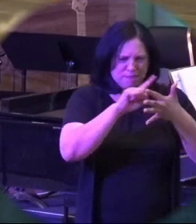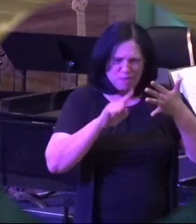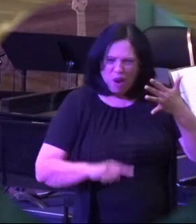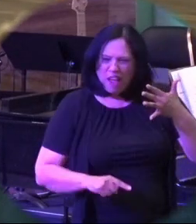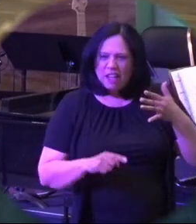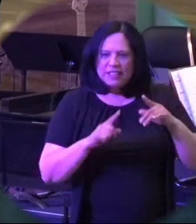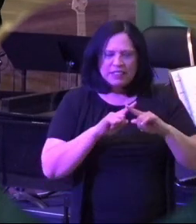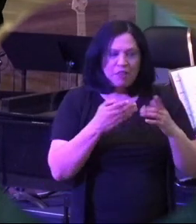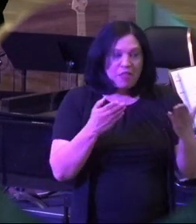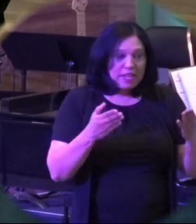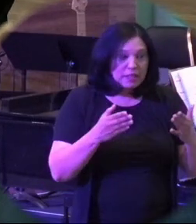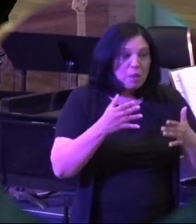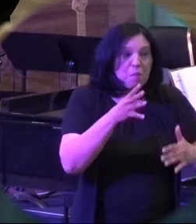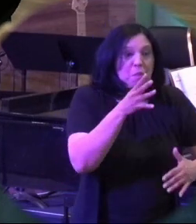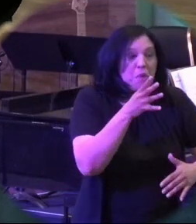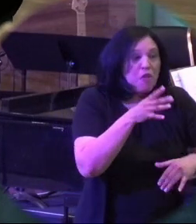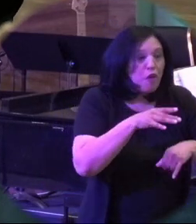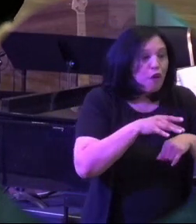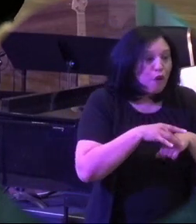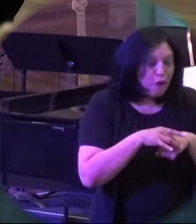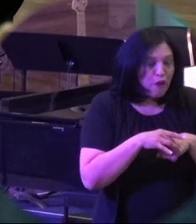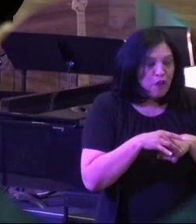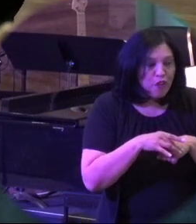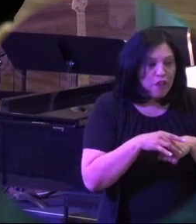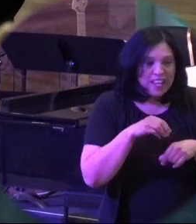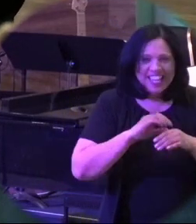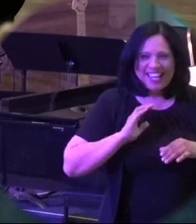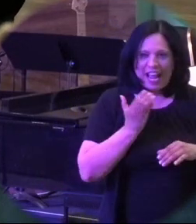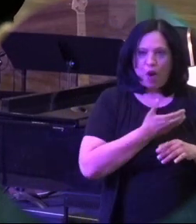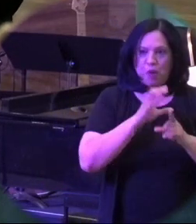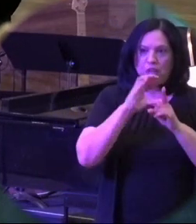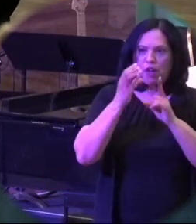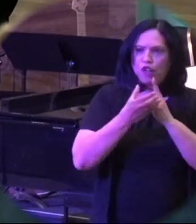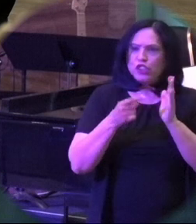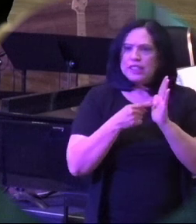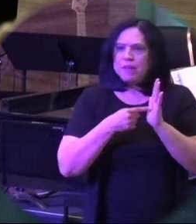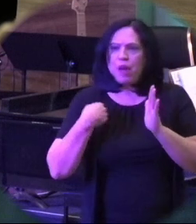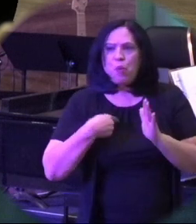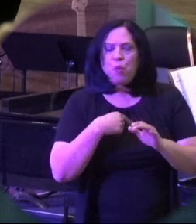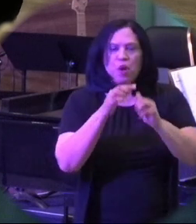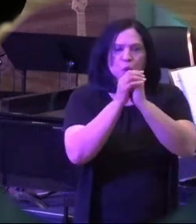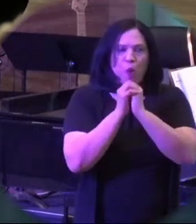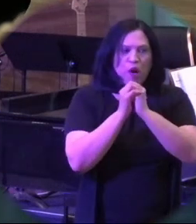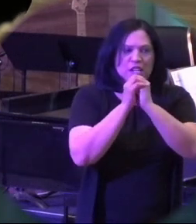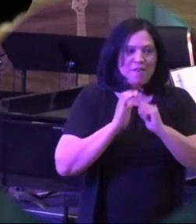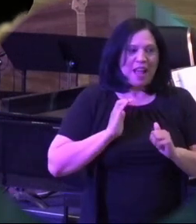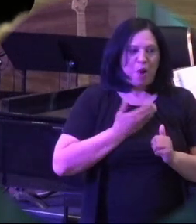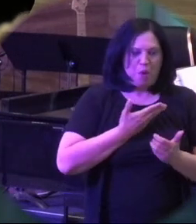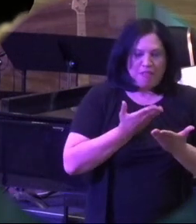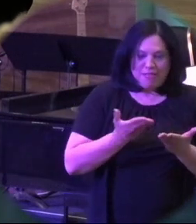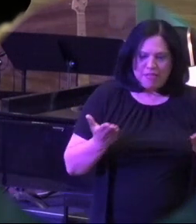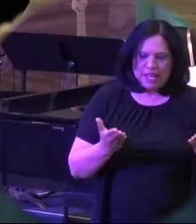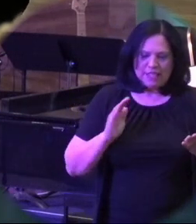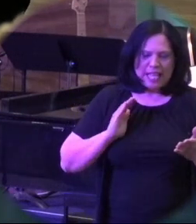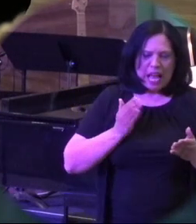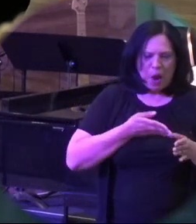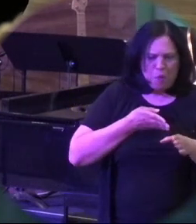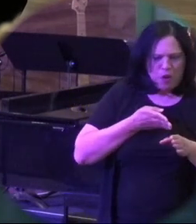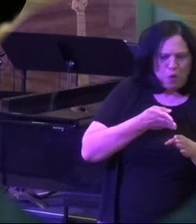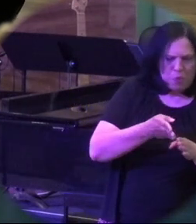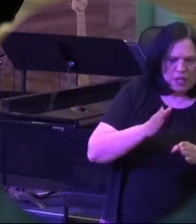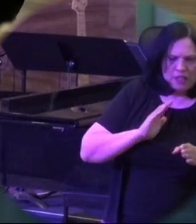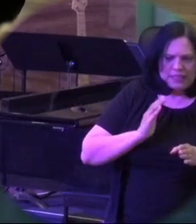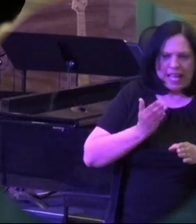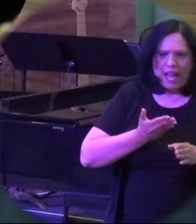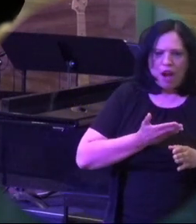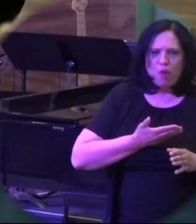worship Mother Earth. And in our own culture, sometimes we worship our possessions, our careers, our pastimes,